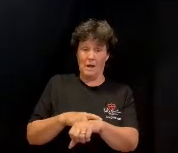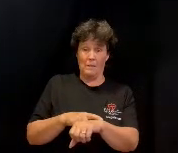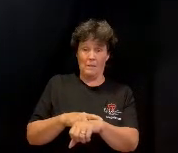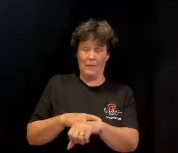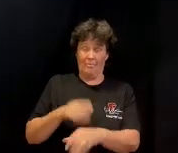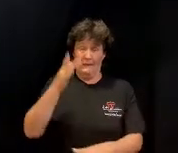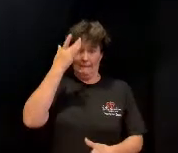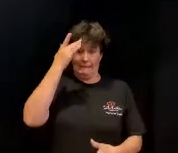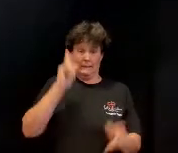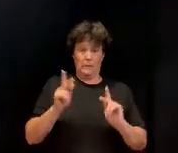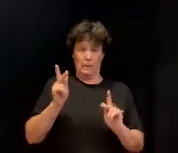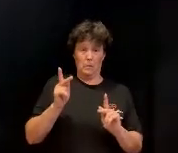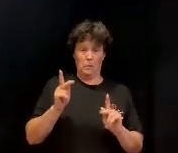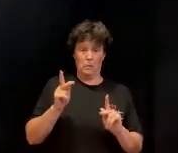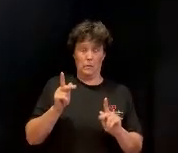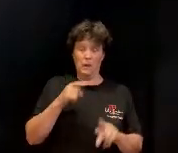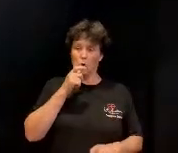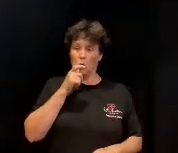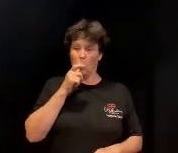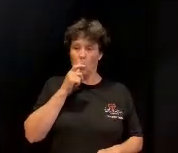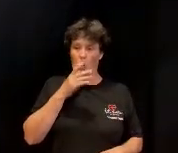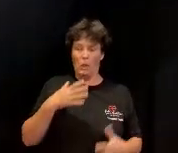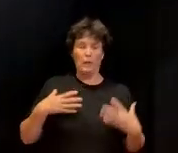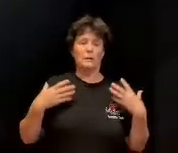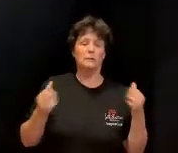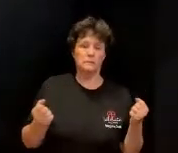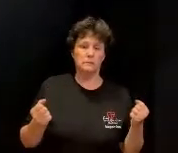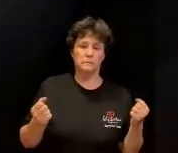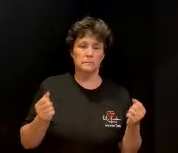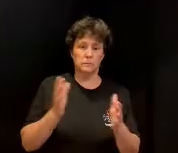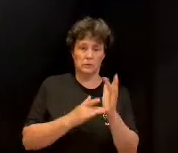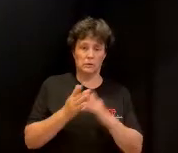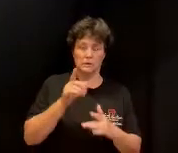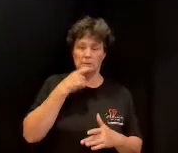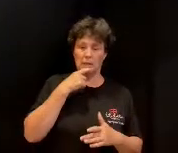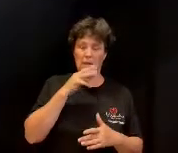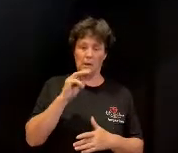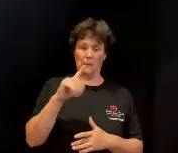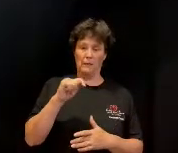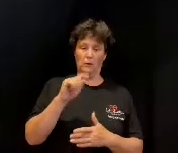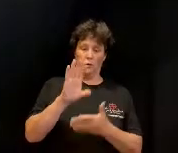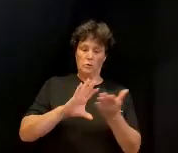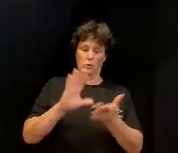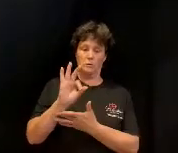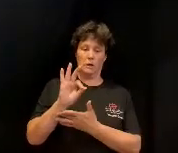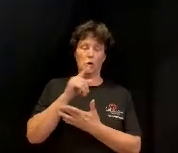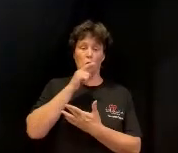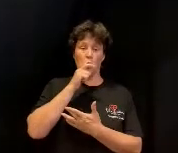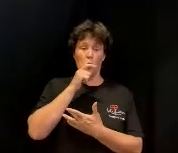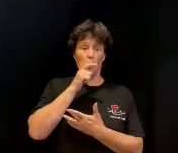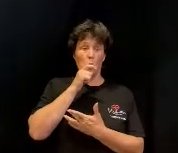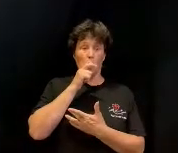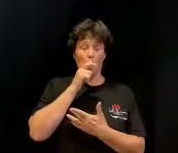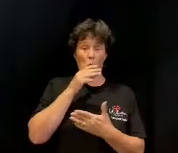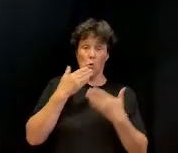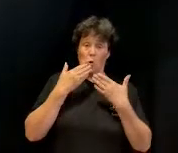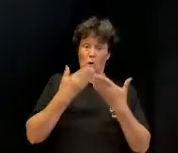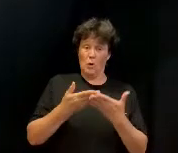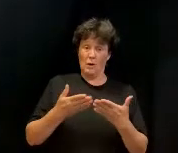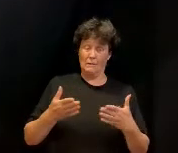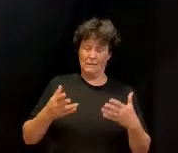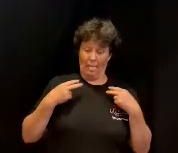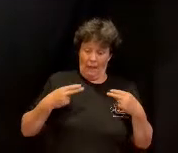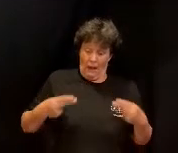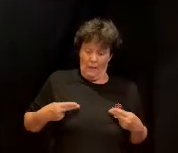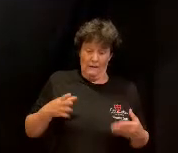Now, this is interesting because Jesus said it like this in Matthew chapter 9. Those who are well have no need of a physician, but those